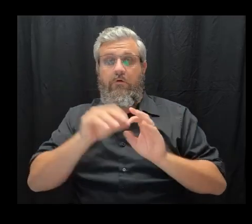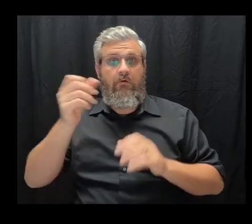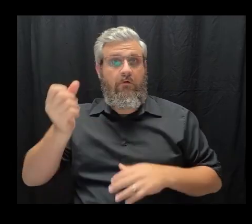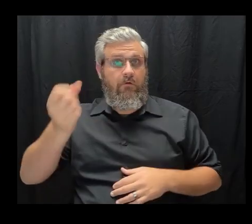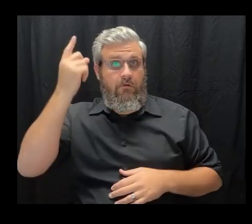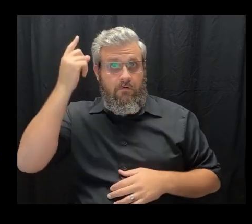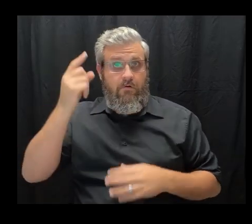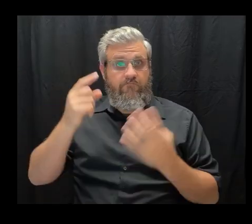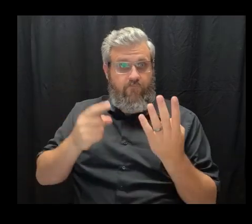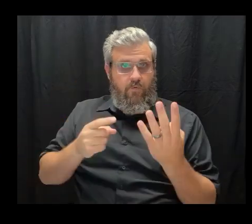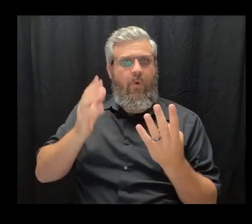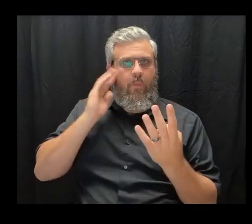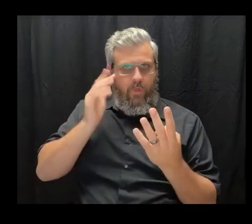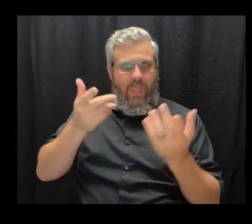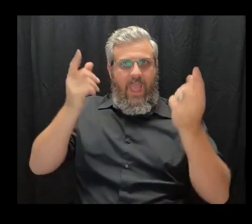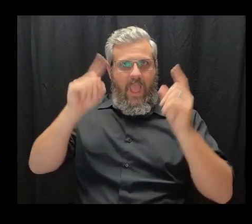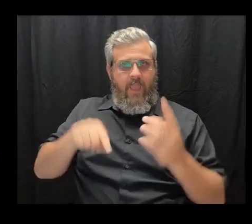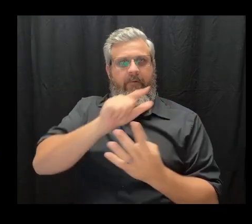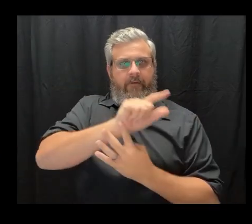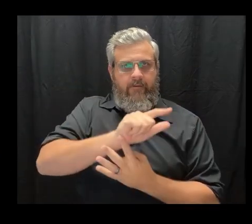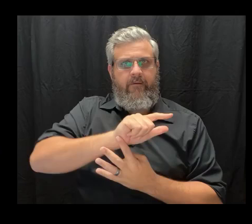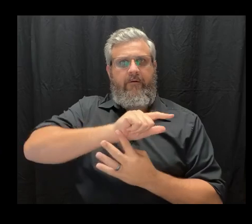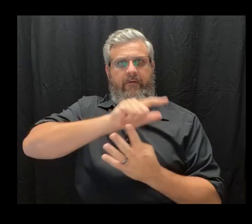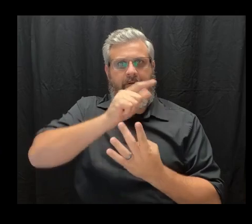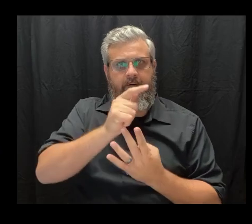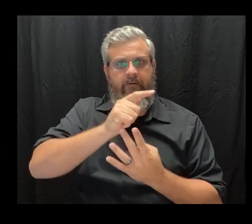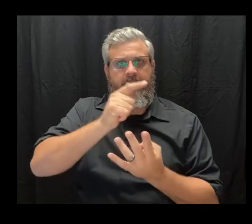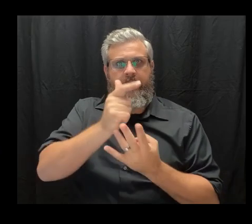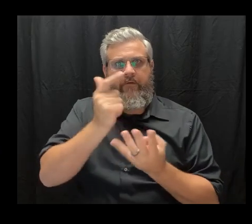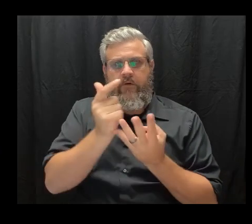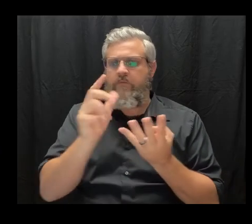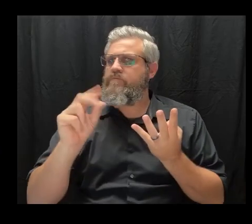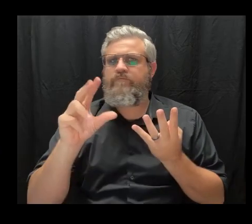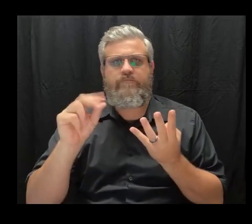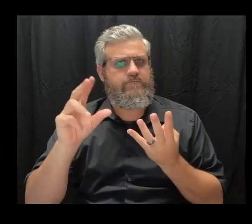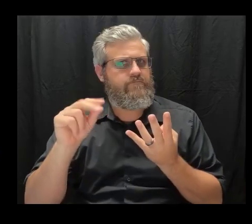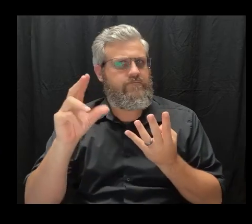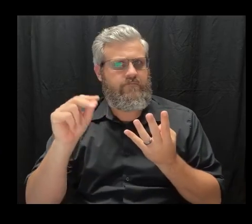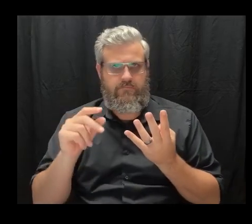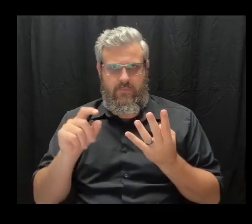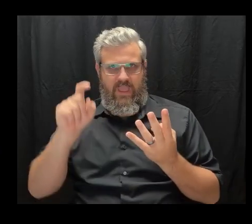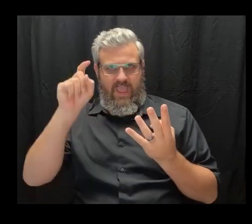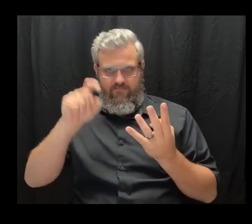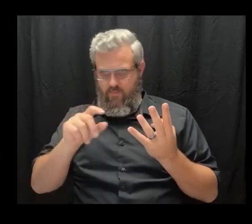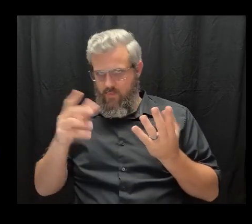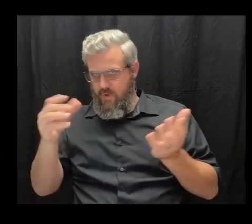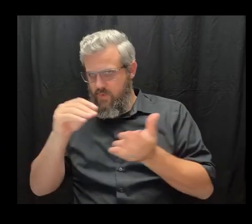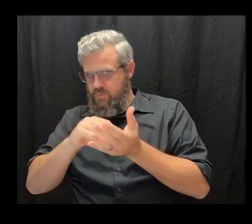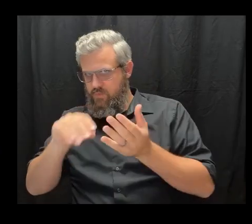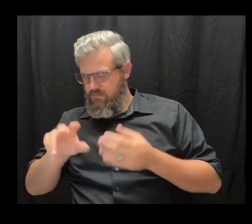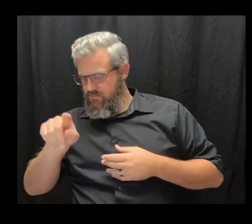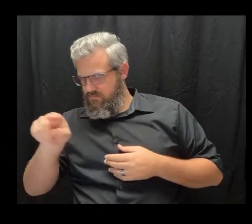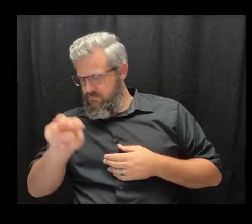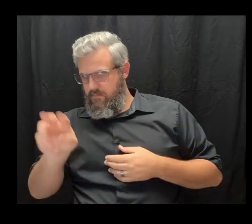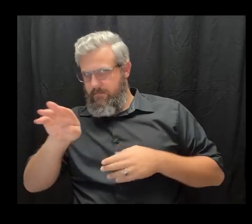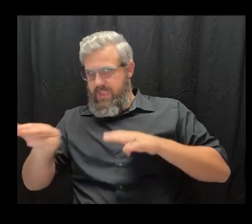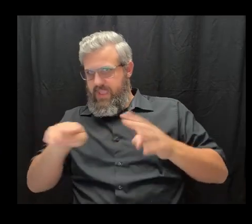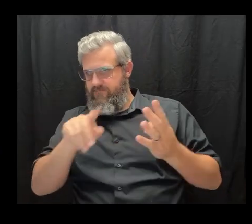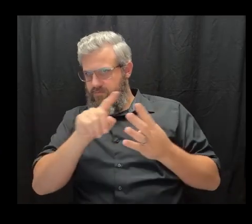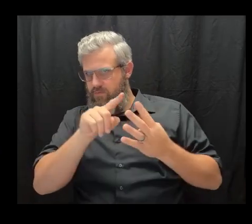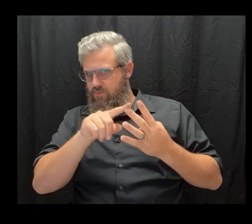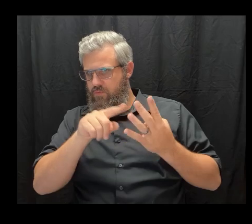in a strictly linear sequence. Rather, accurately identifying the student's current phase within the cycle is